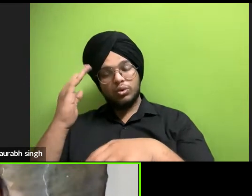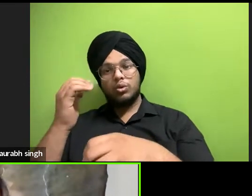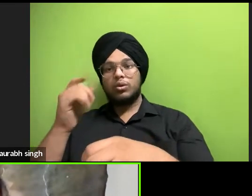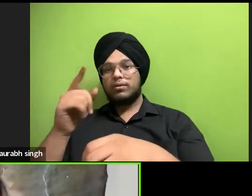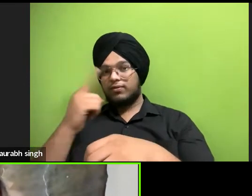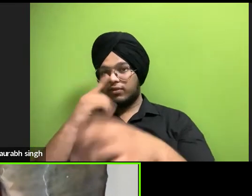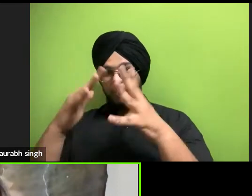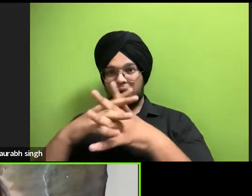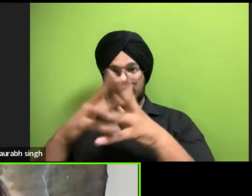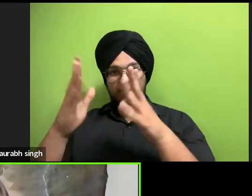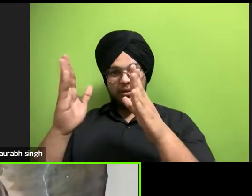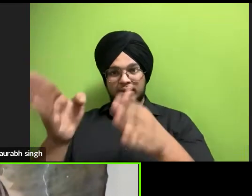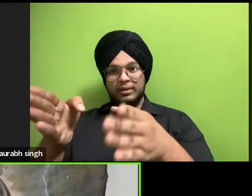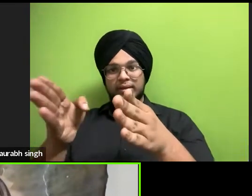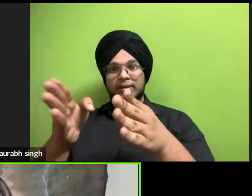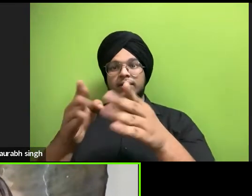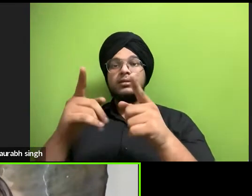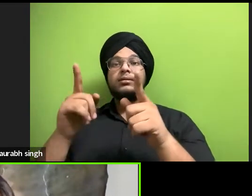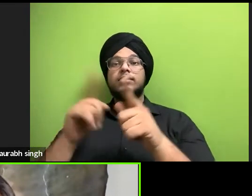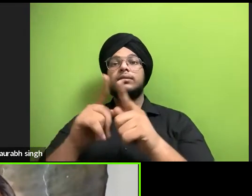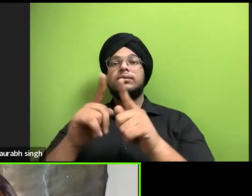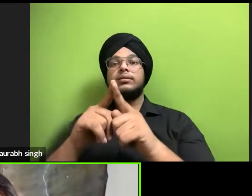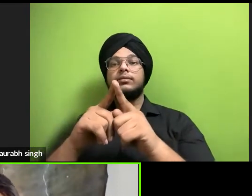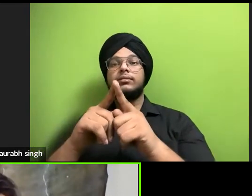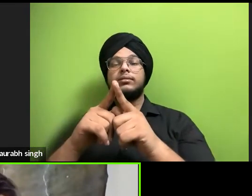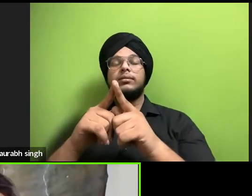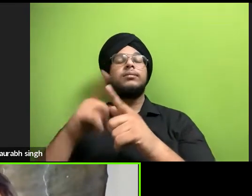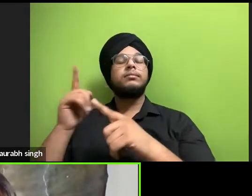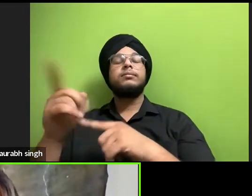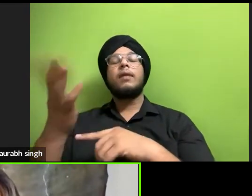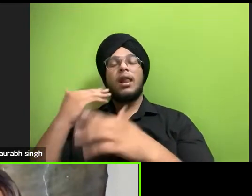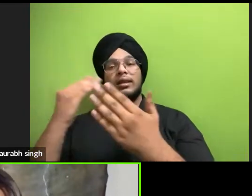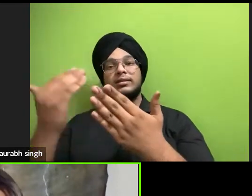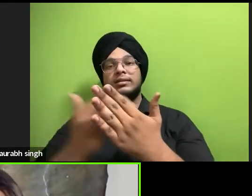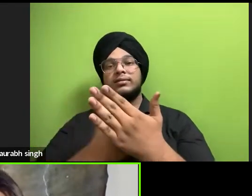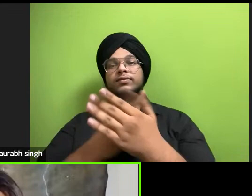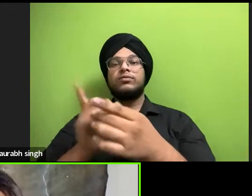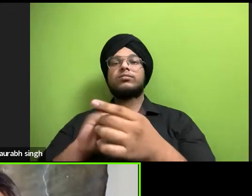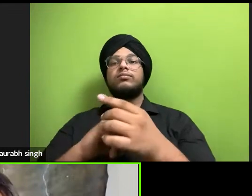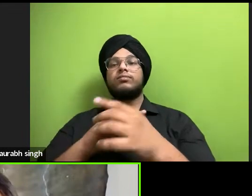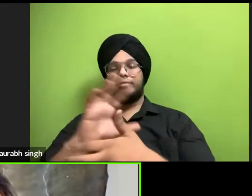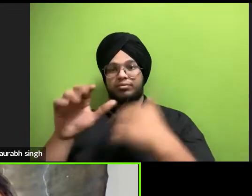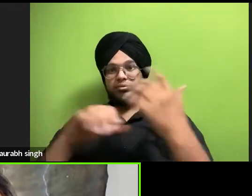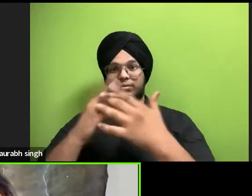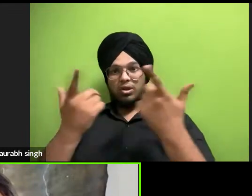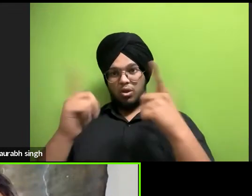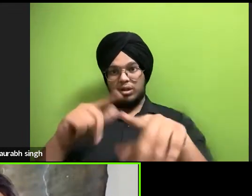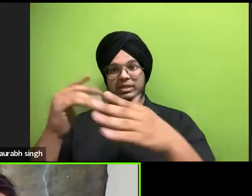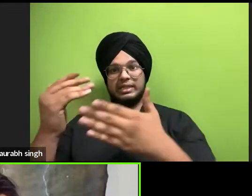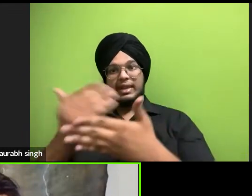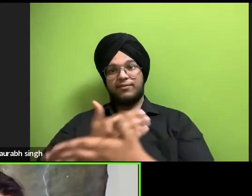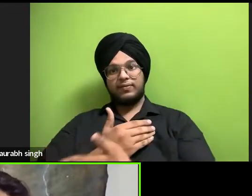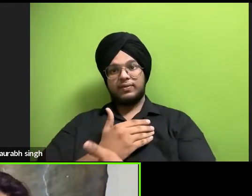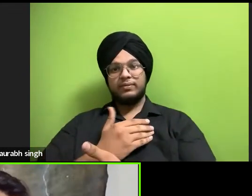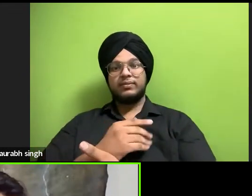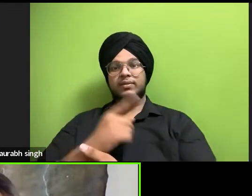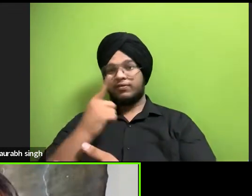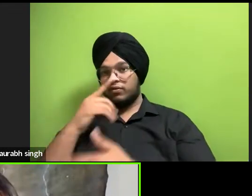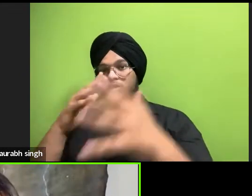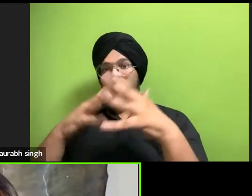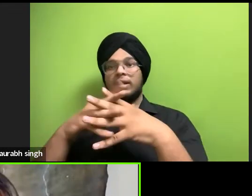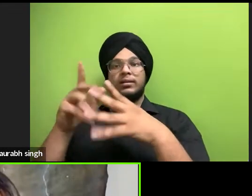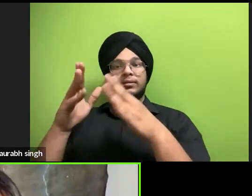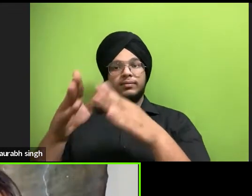bar was saved by M Plus because it would have been demolished and lost. And it was